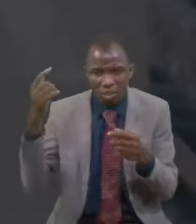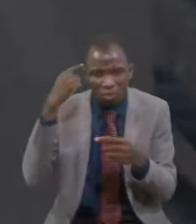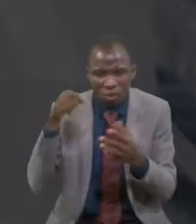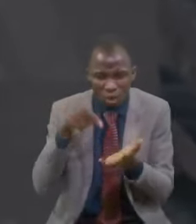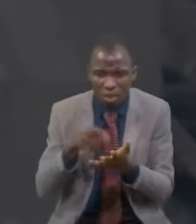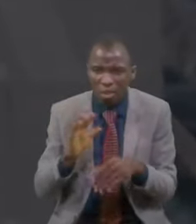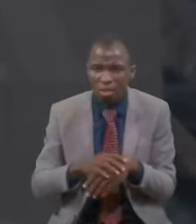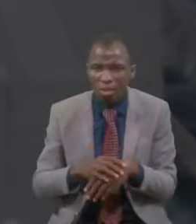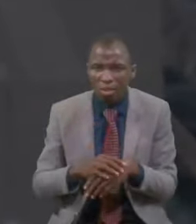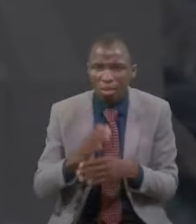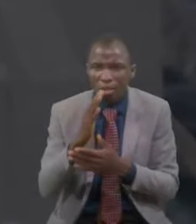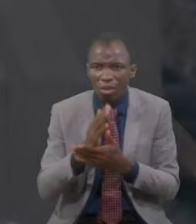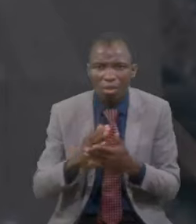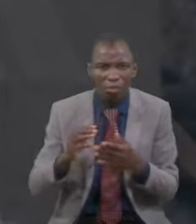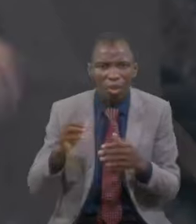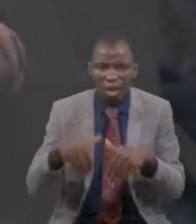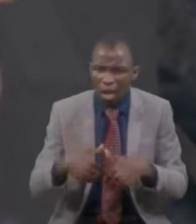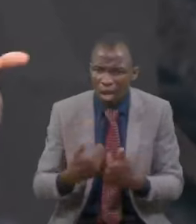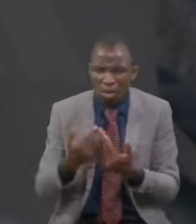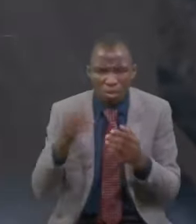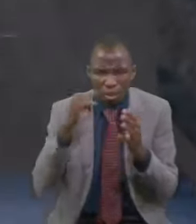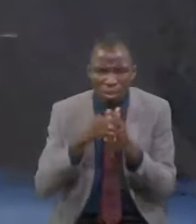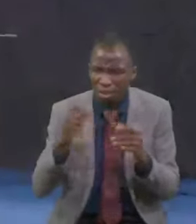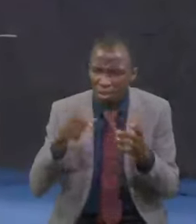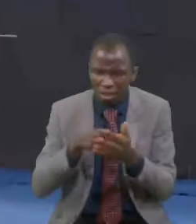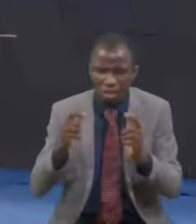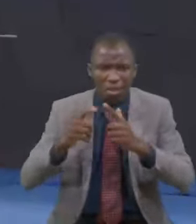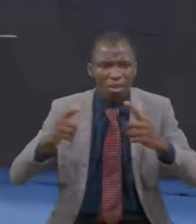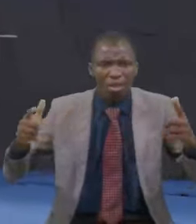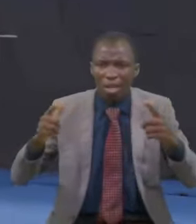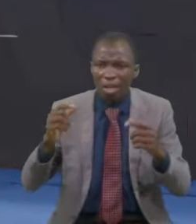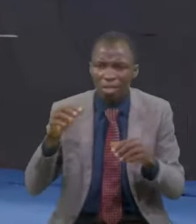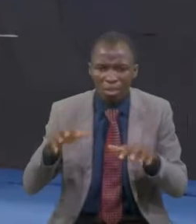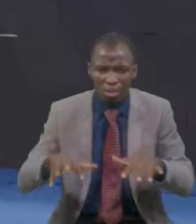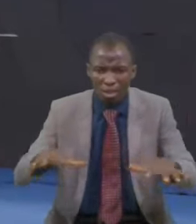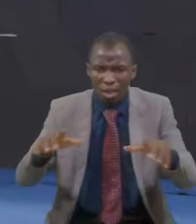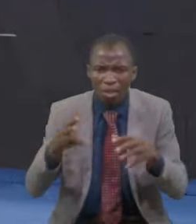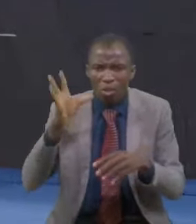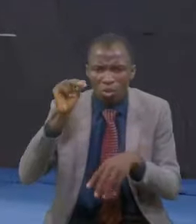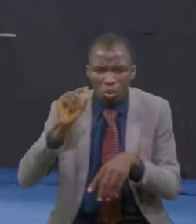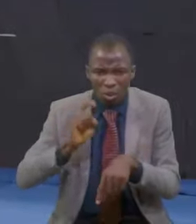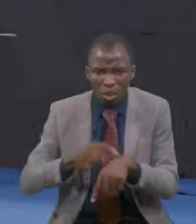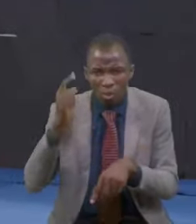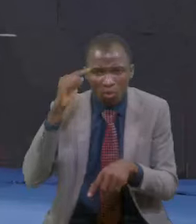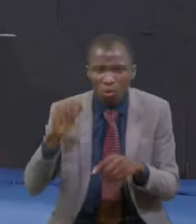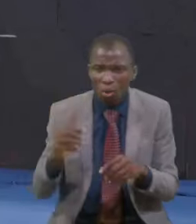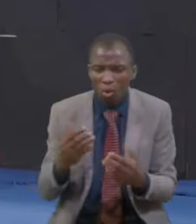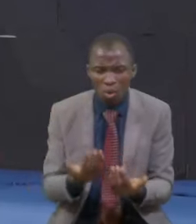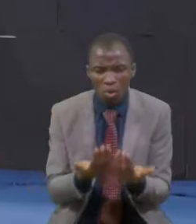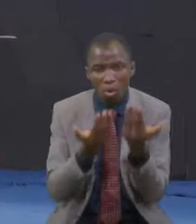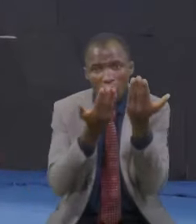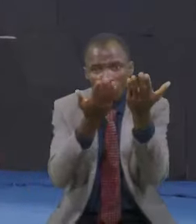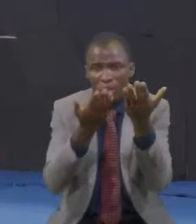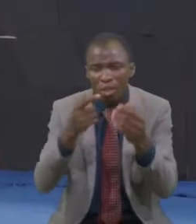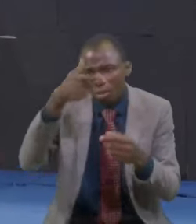all this large crowd? There's no time for offering. Because everything they